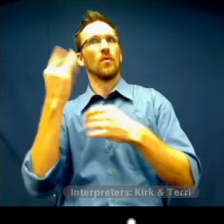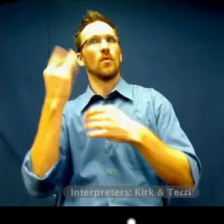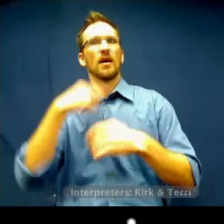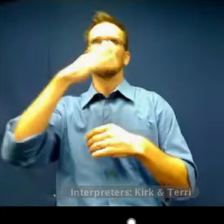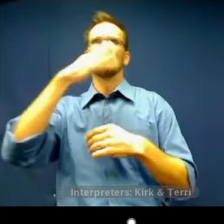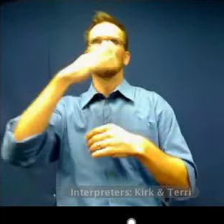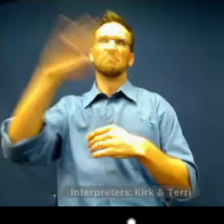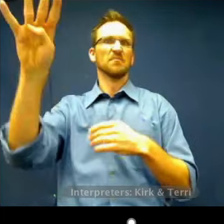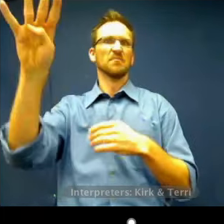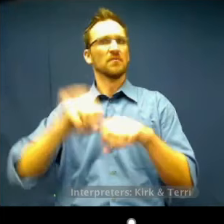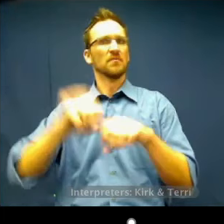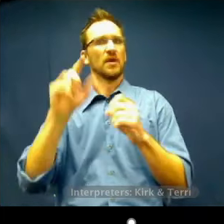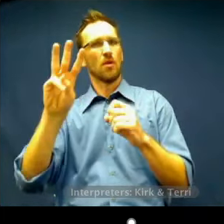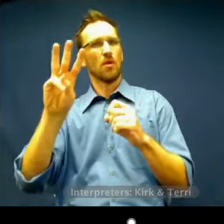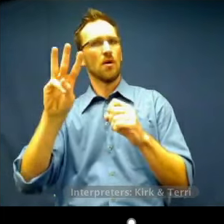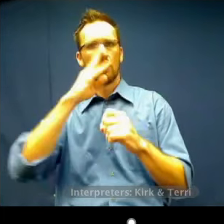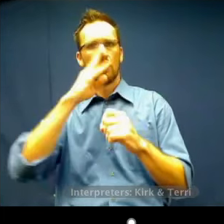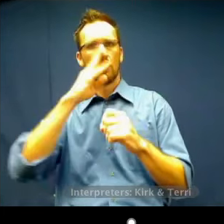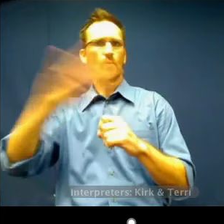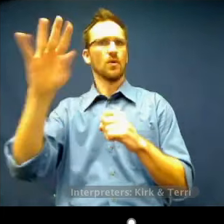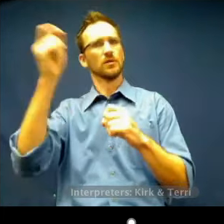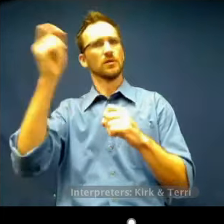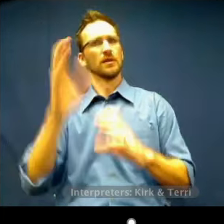But I don't know, so it's possible.